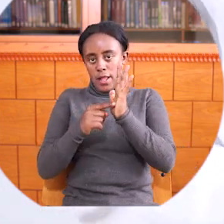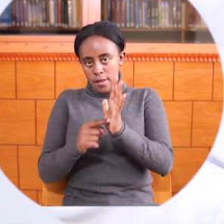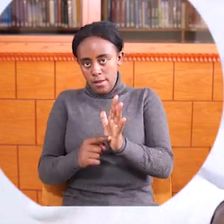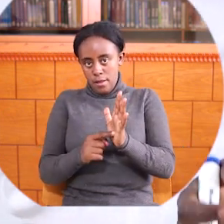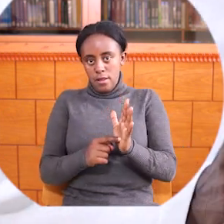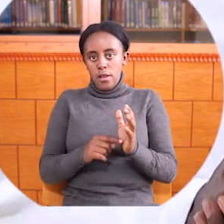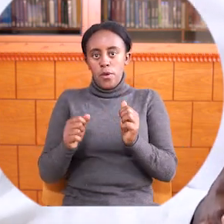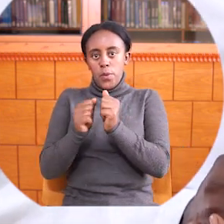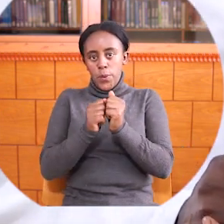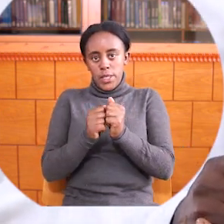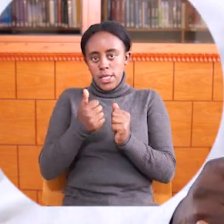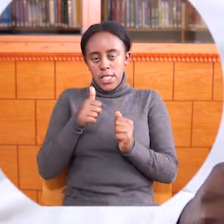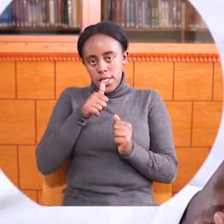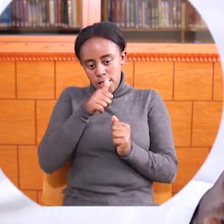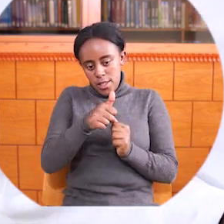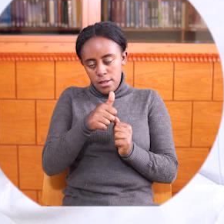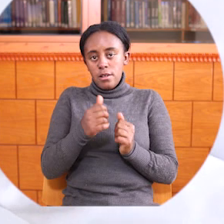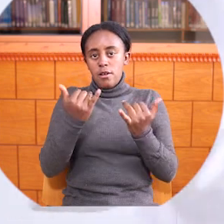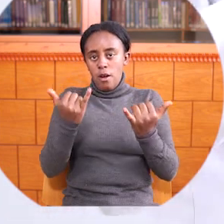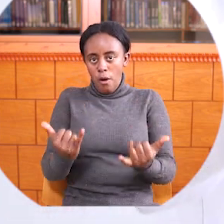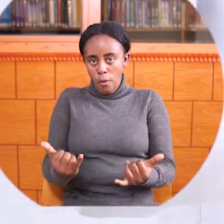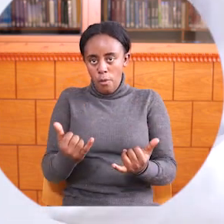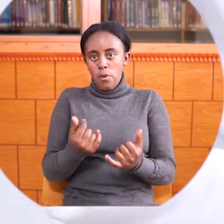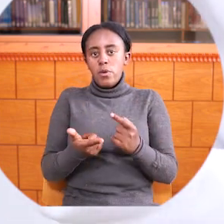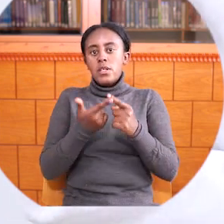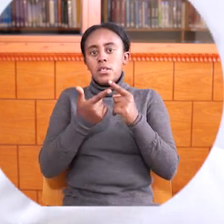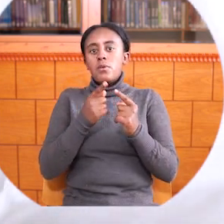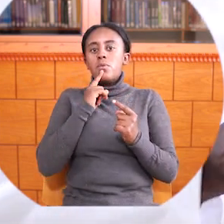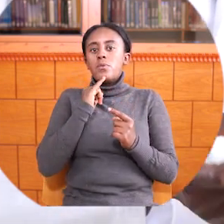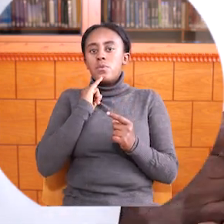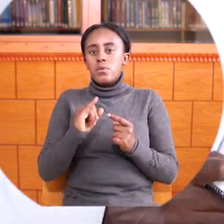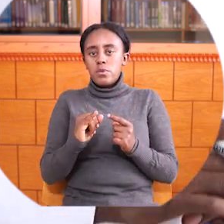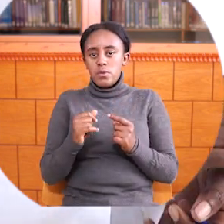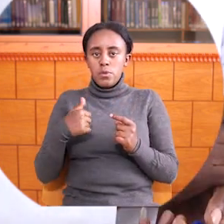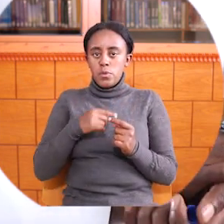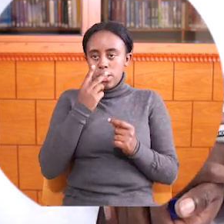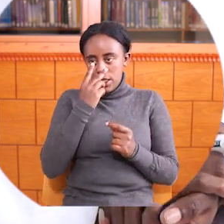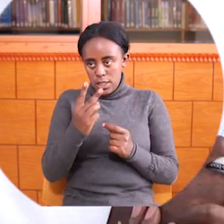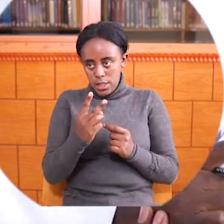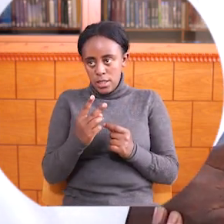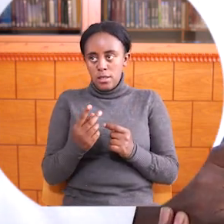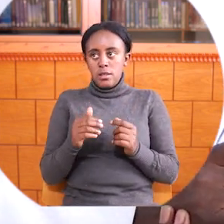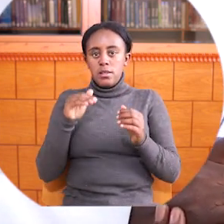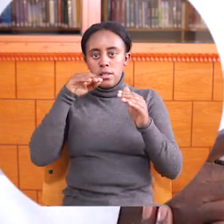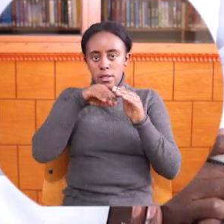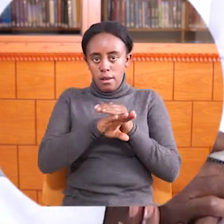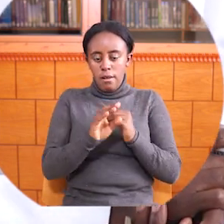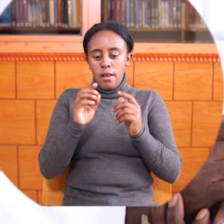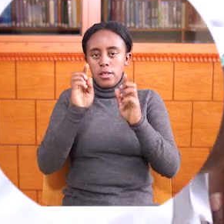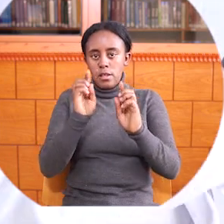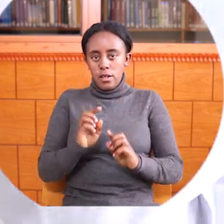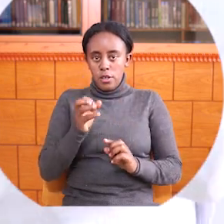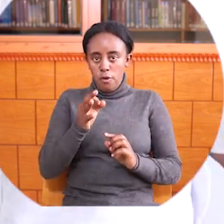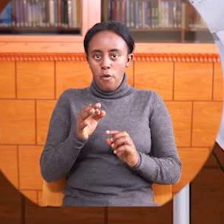a leaf with the stem. Now, the second one is we see the internal structure